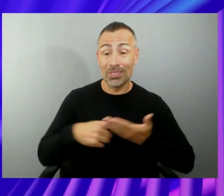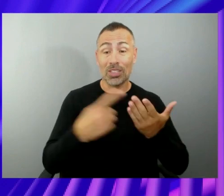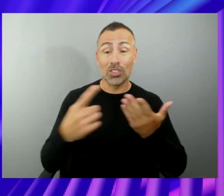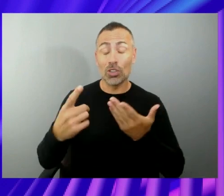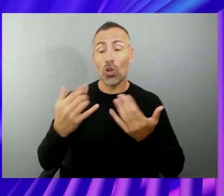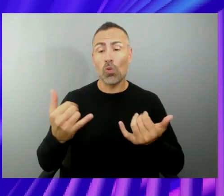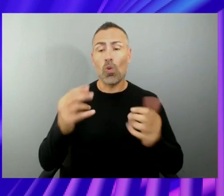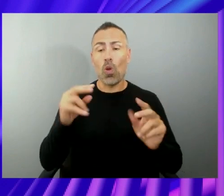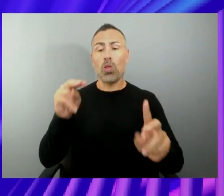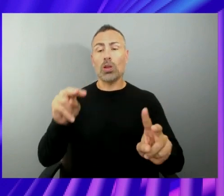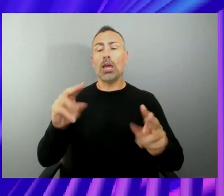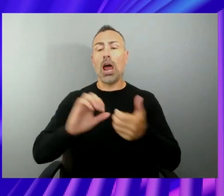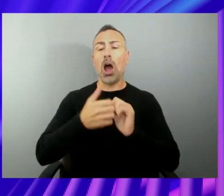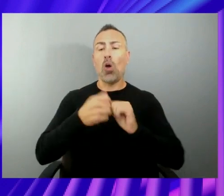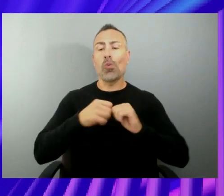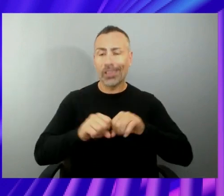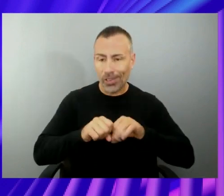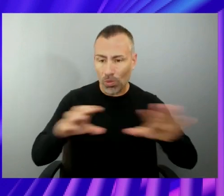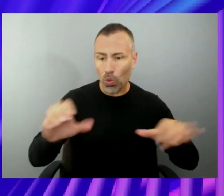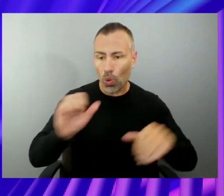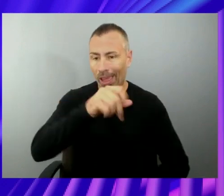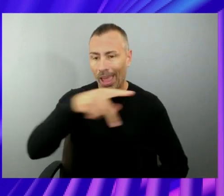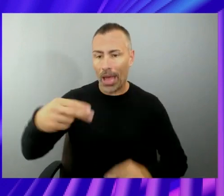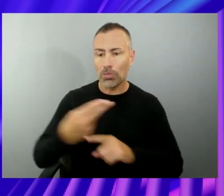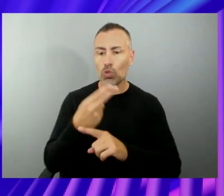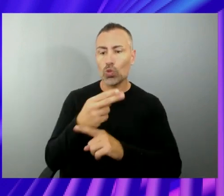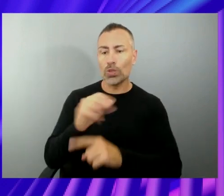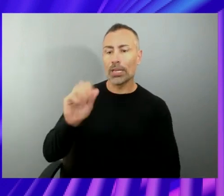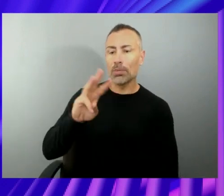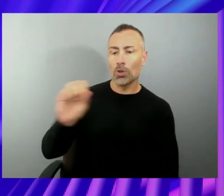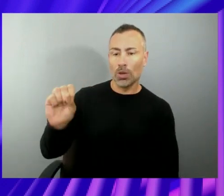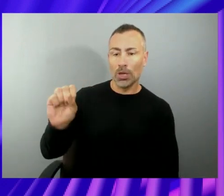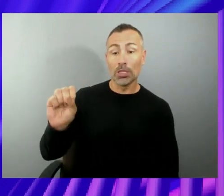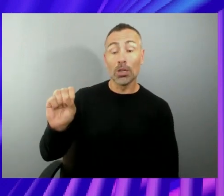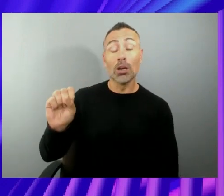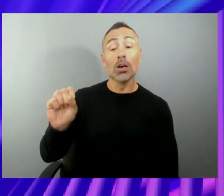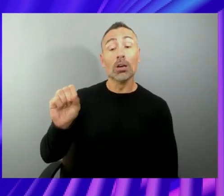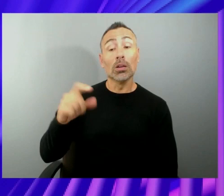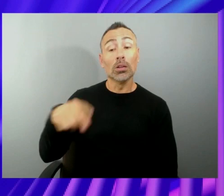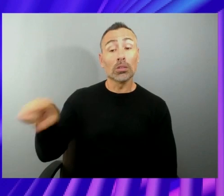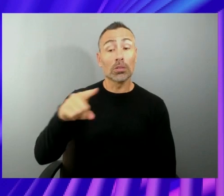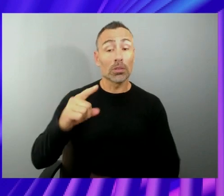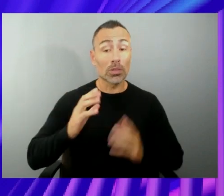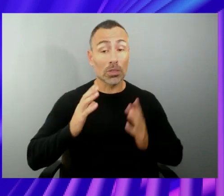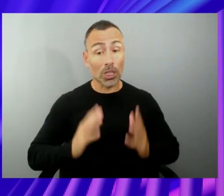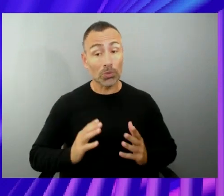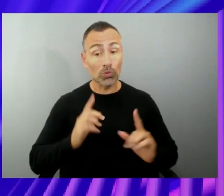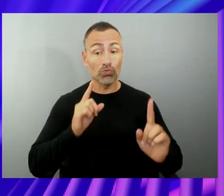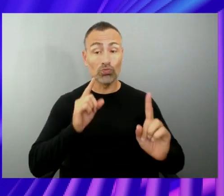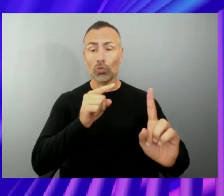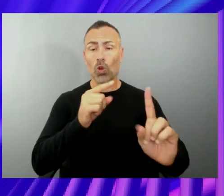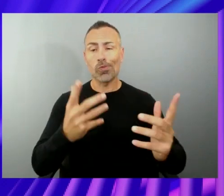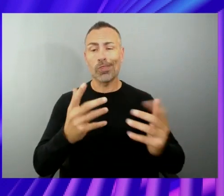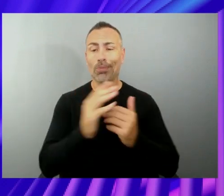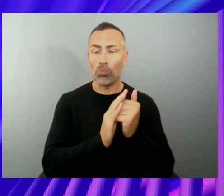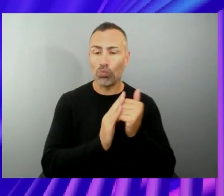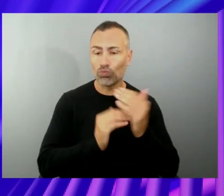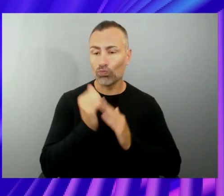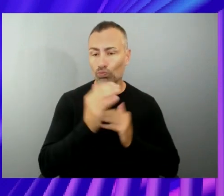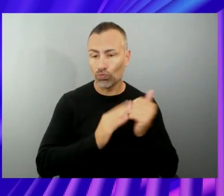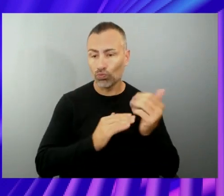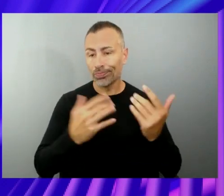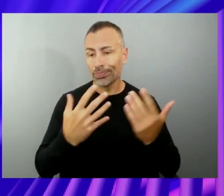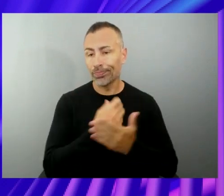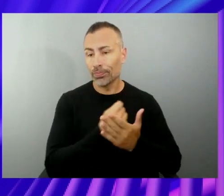deploy applications using AWS, we want our customers to be as comfortable as possible utilizing AWS. So we provide these different